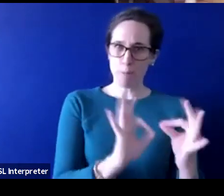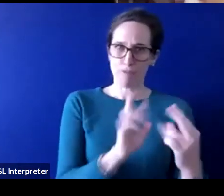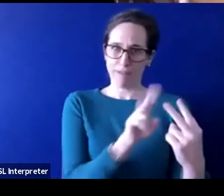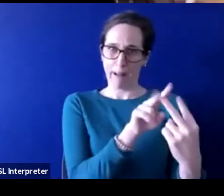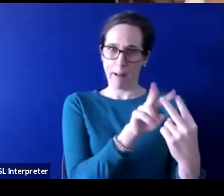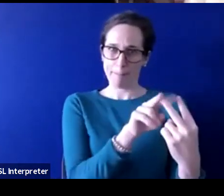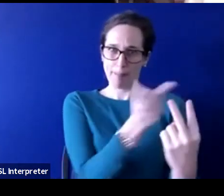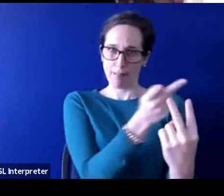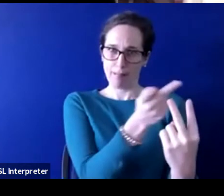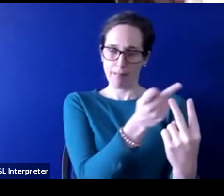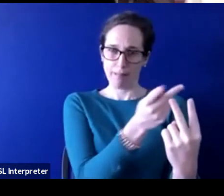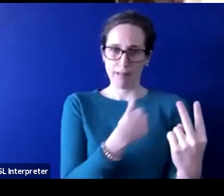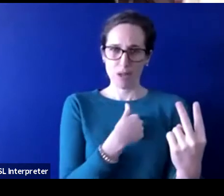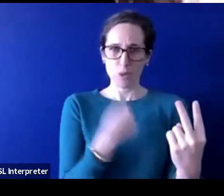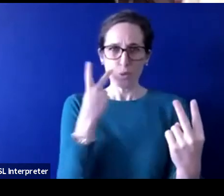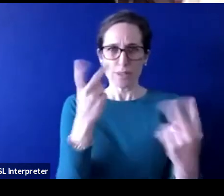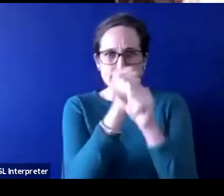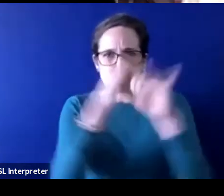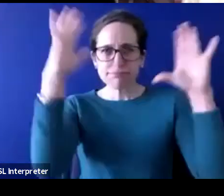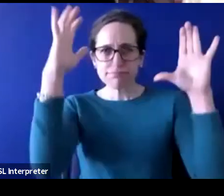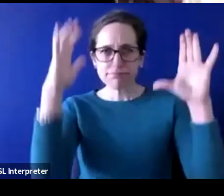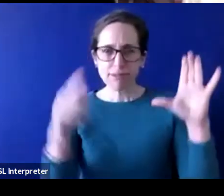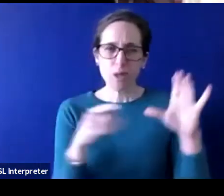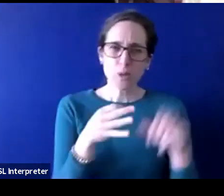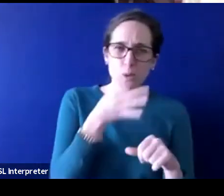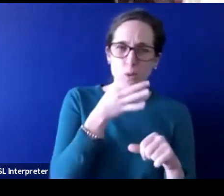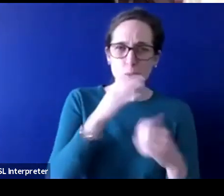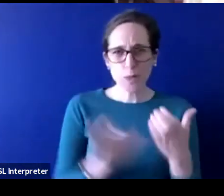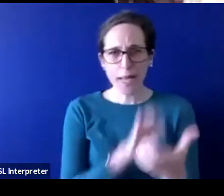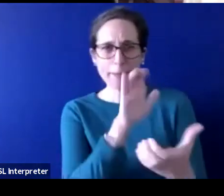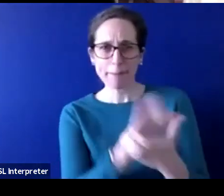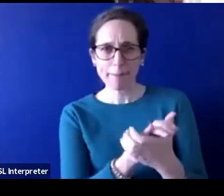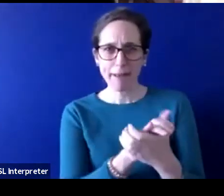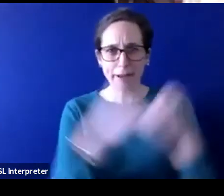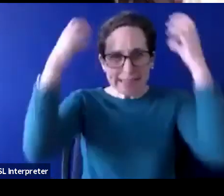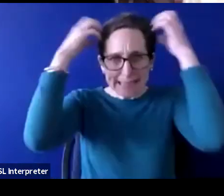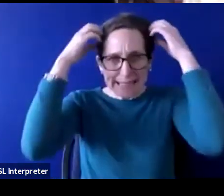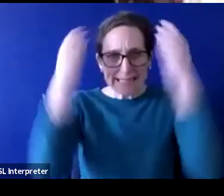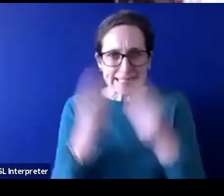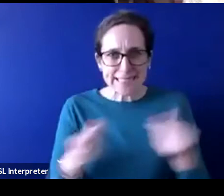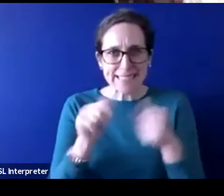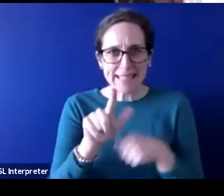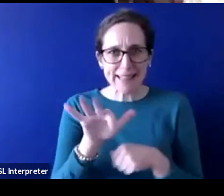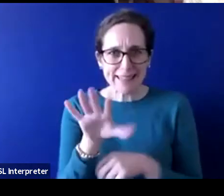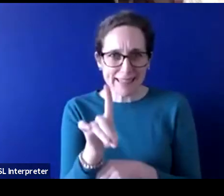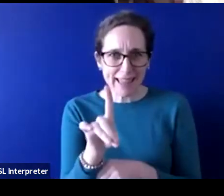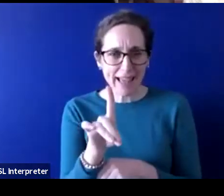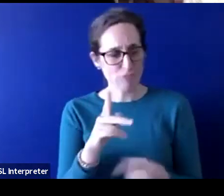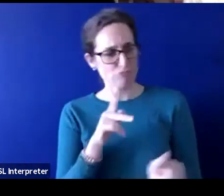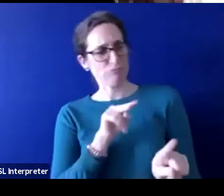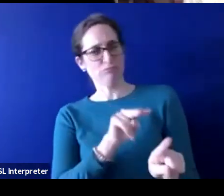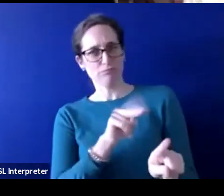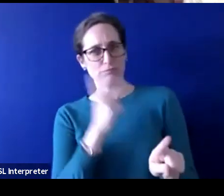You see sometimes this perfect couple getting married at Disneyland or something, and these people see that and they get the